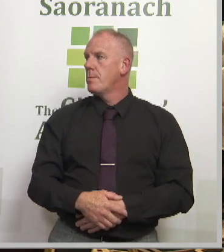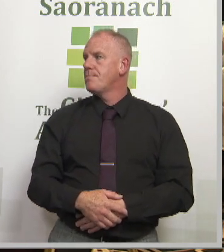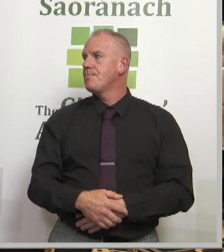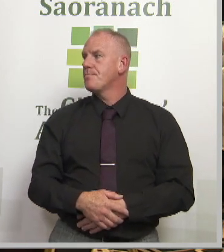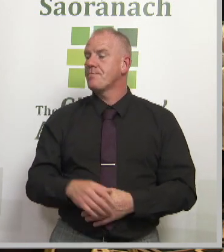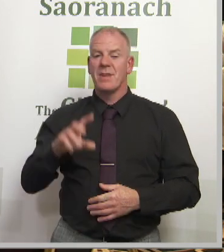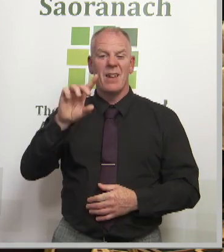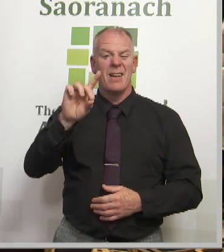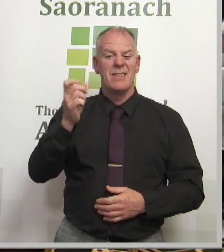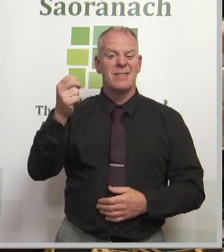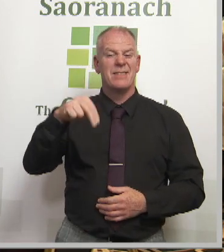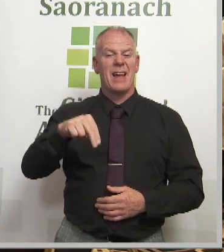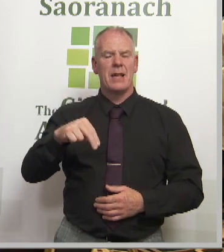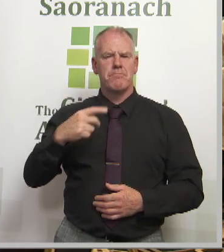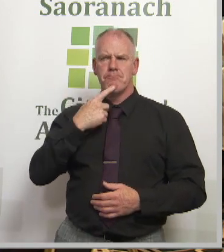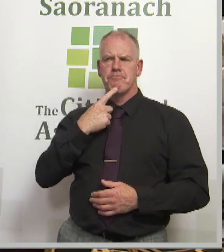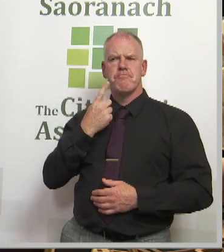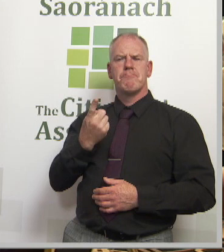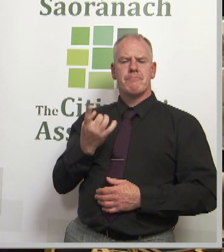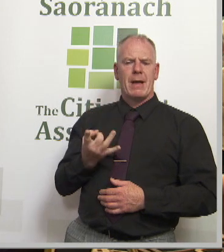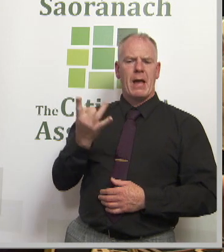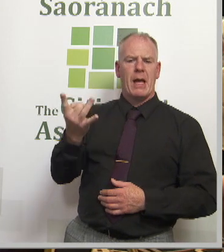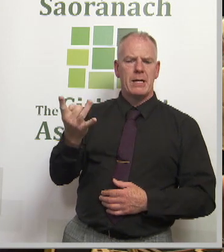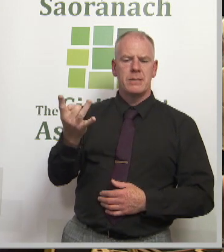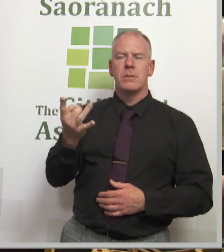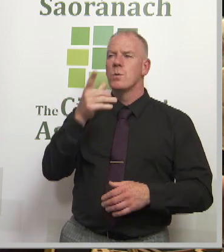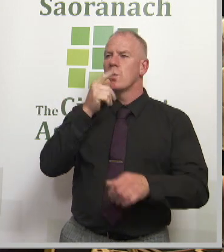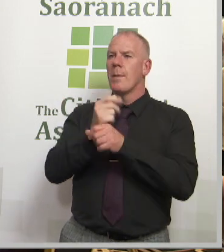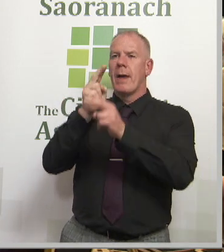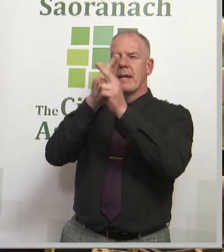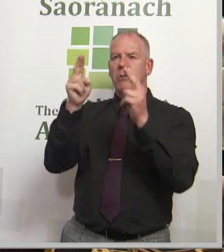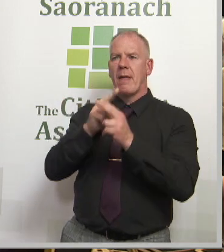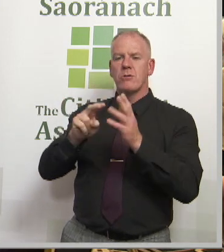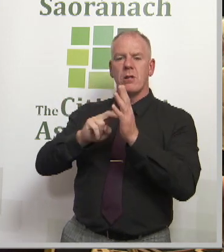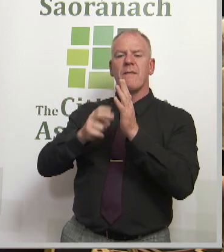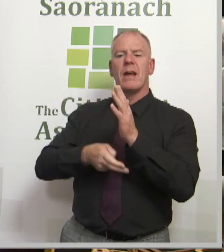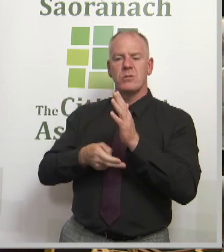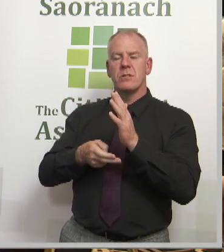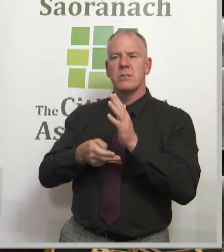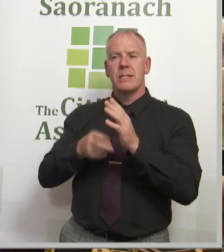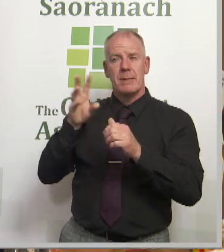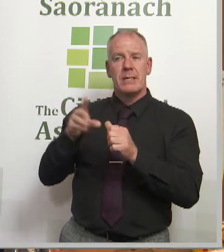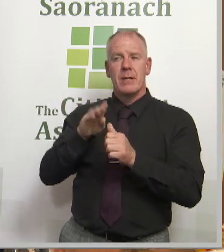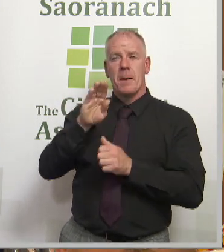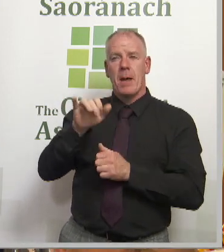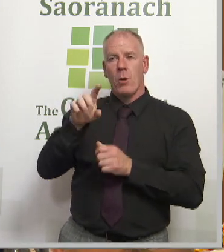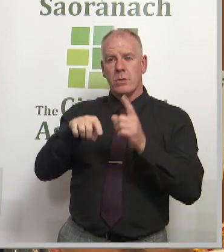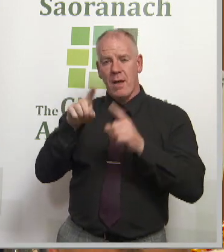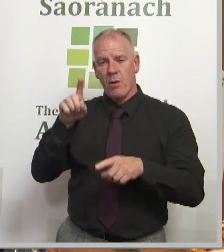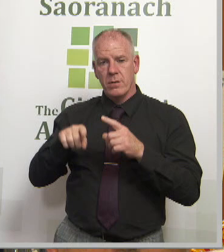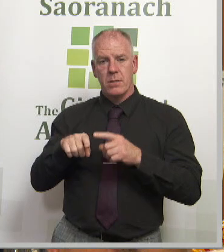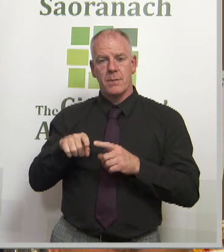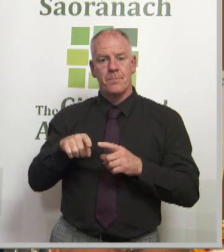Hi, I'm Dan. I'm just wondering, in relation to some of the international conventions and the Convention on Biological Diversity and things, are the worst